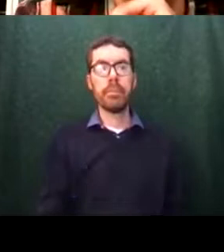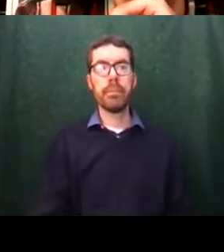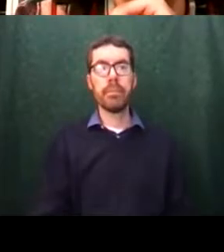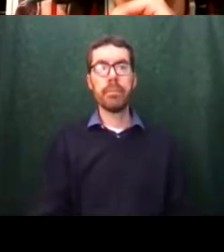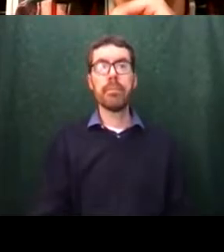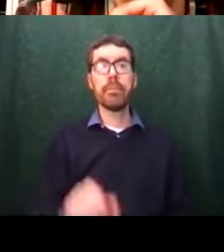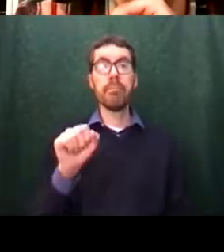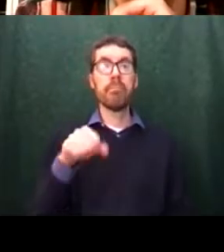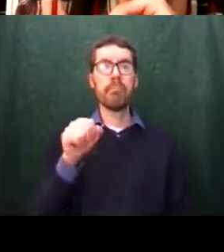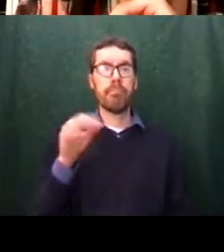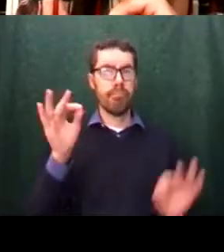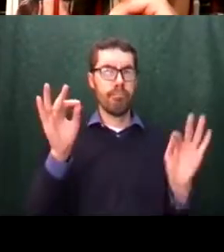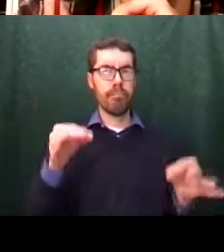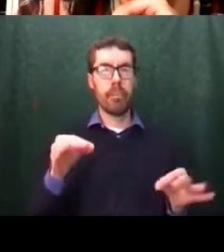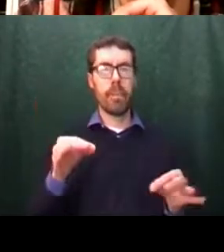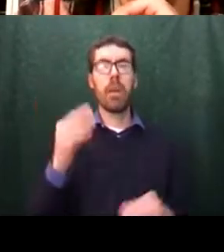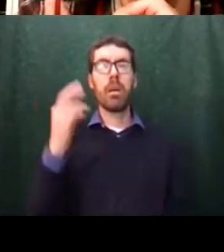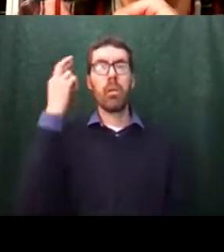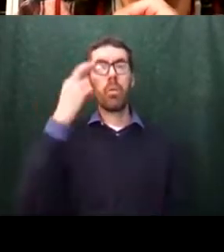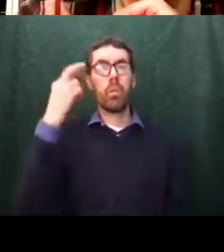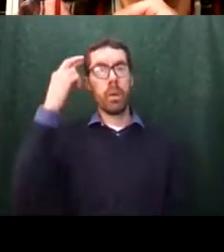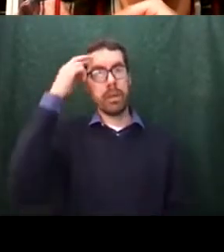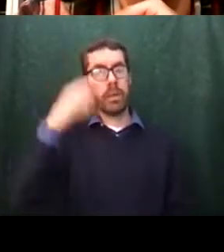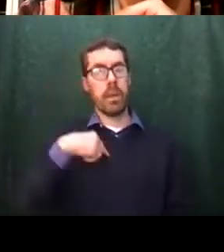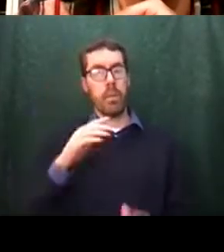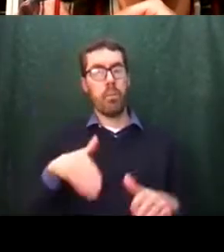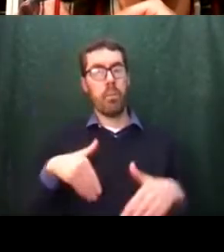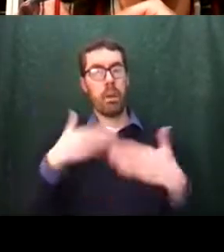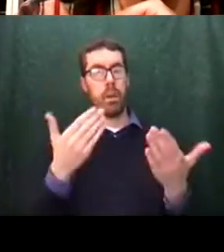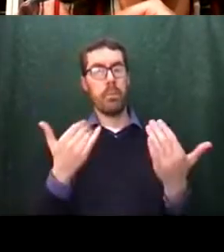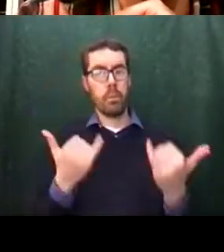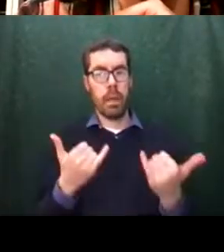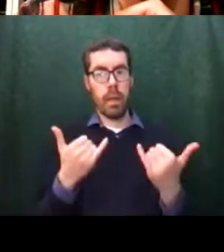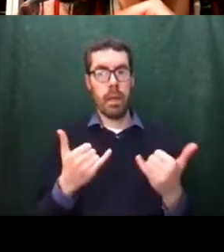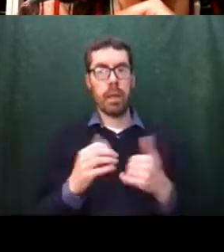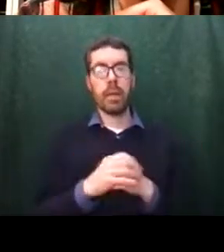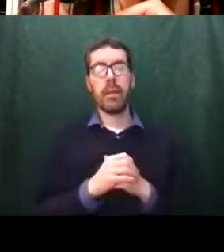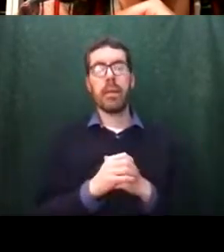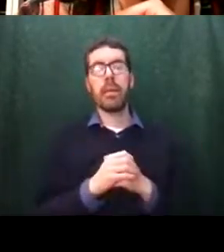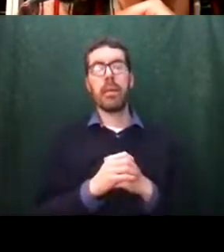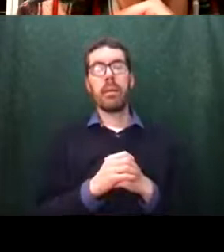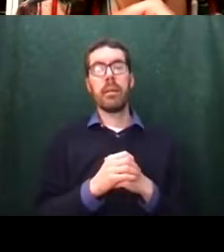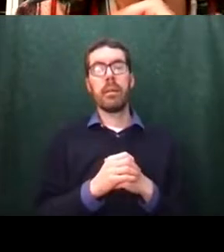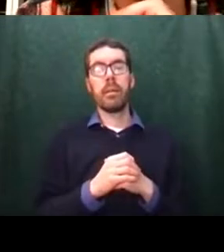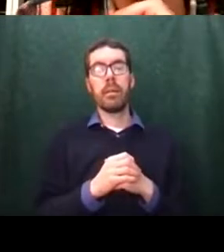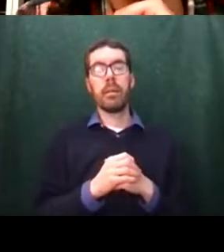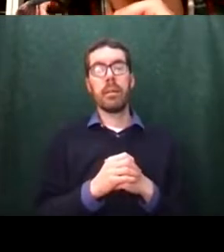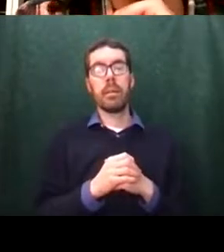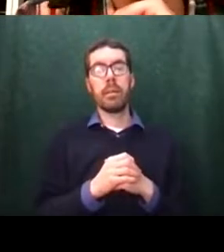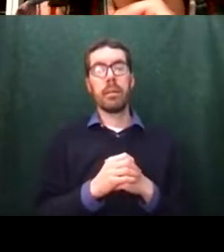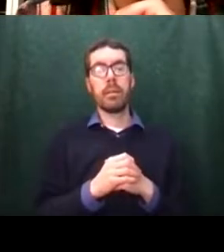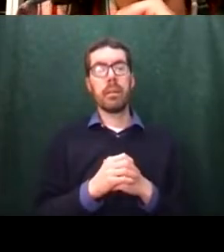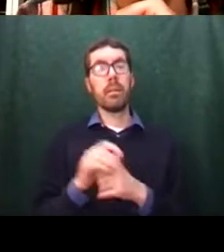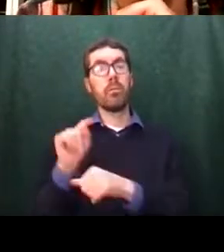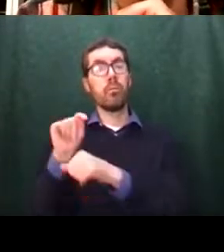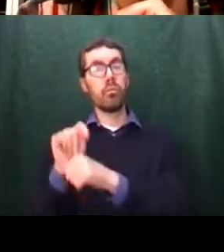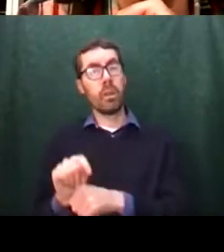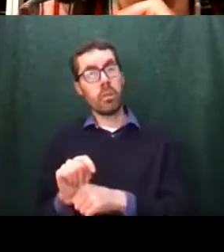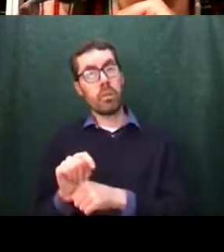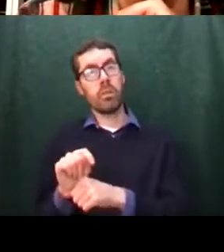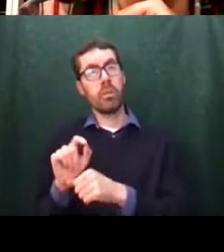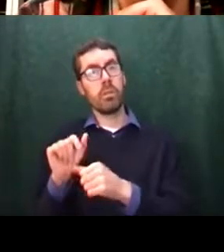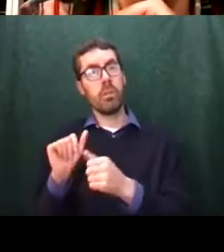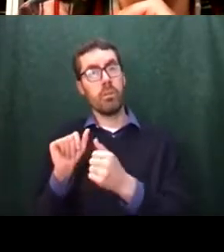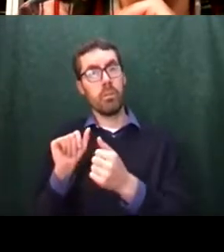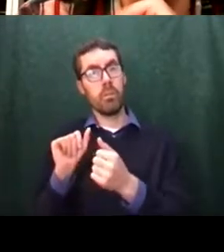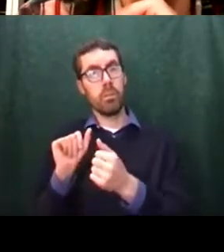to that. And I guess the reason I'm kind of bringing it up today is like the traditional method of kind of bringing that to the